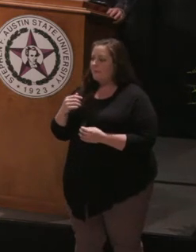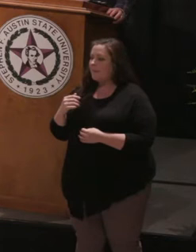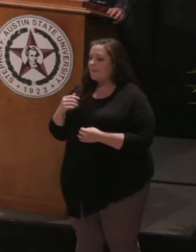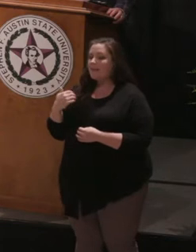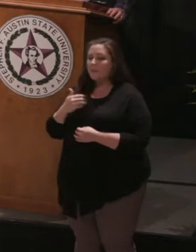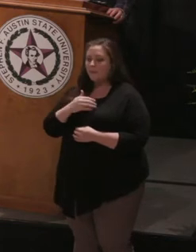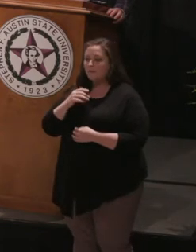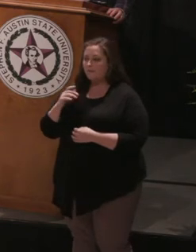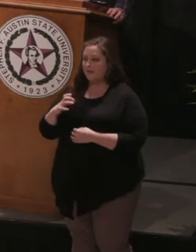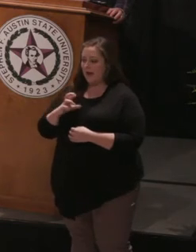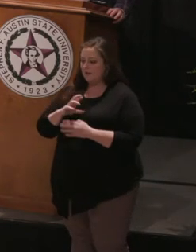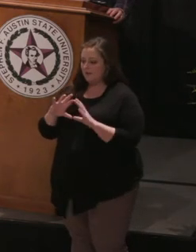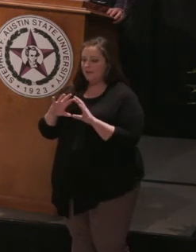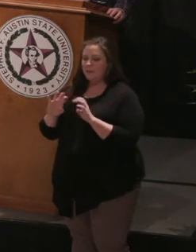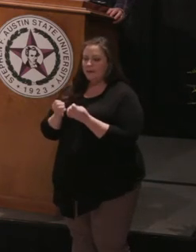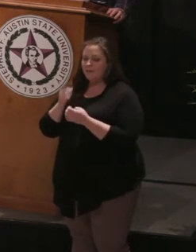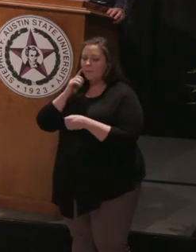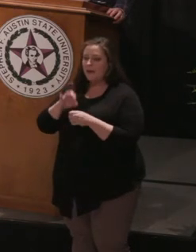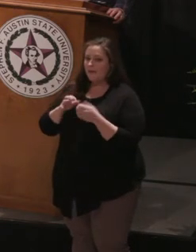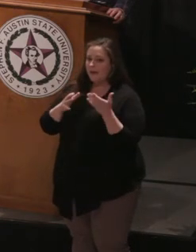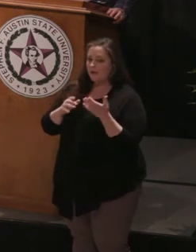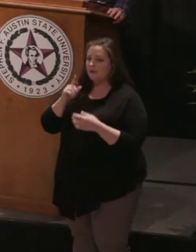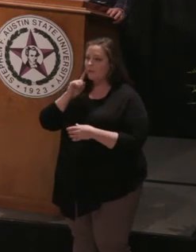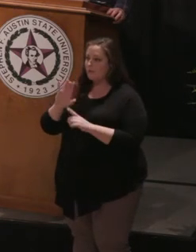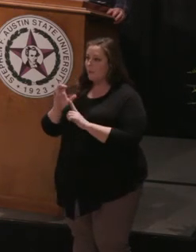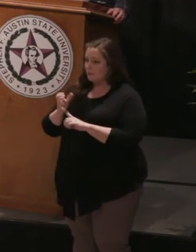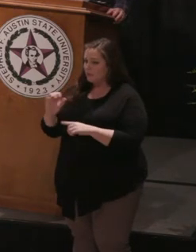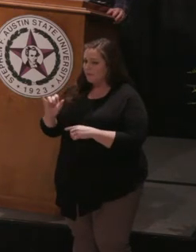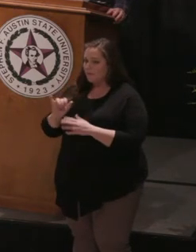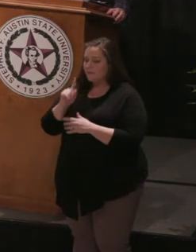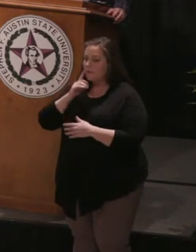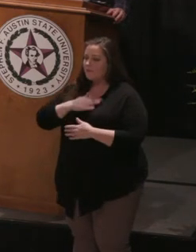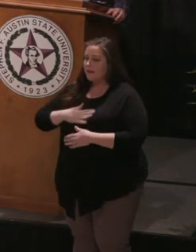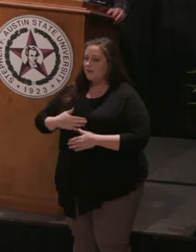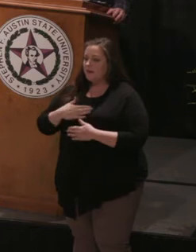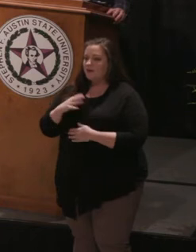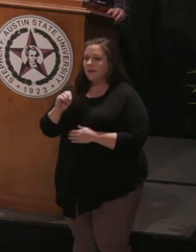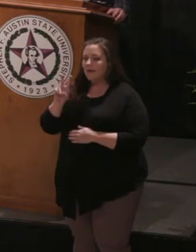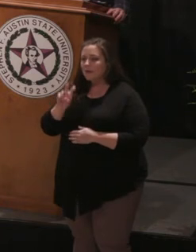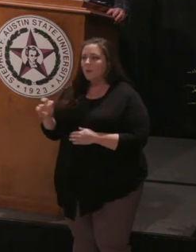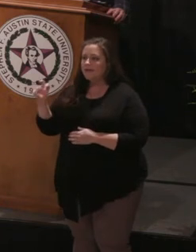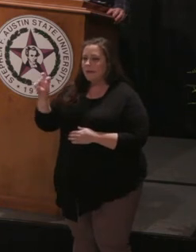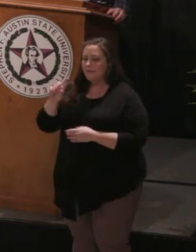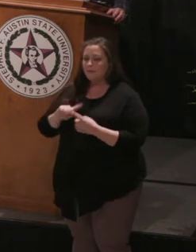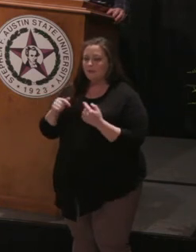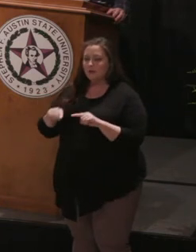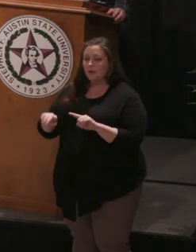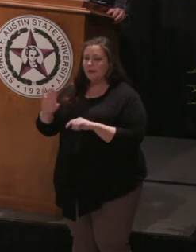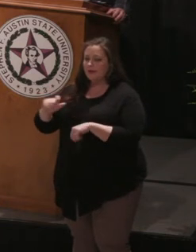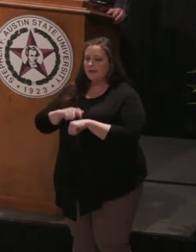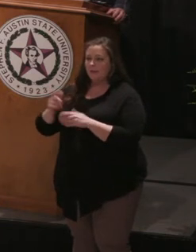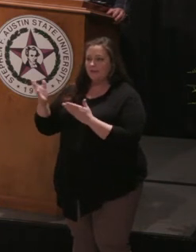of the House Committee on Elections and the House Committee on Culture, Recreation, and Tourism. During his tenure